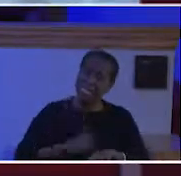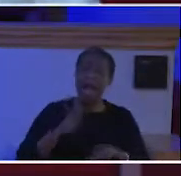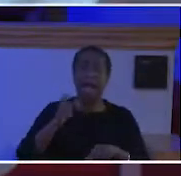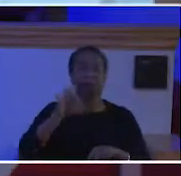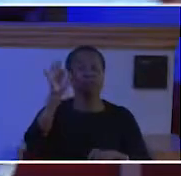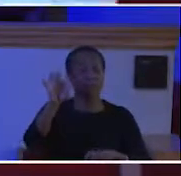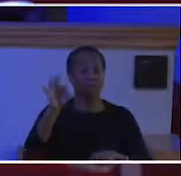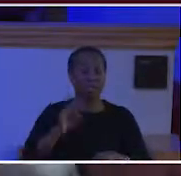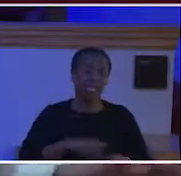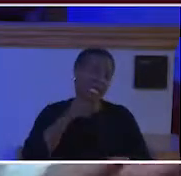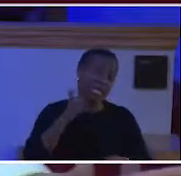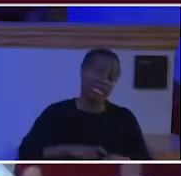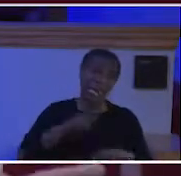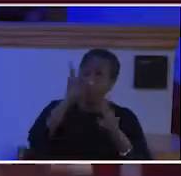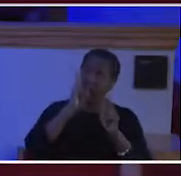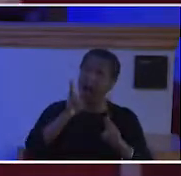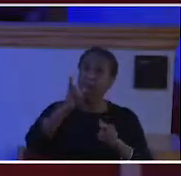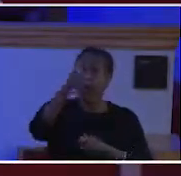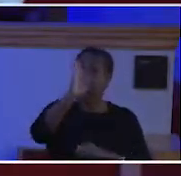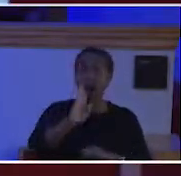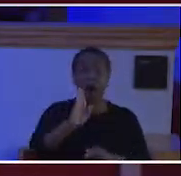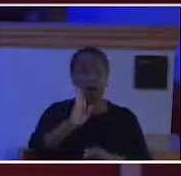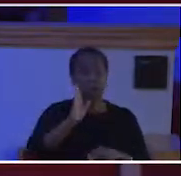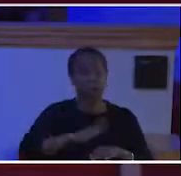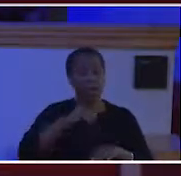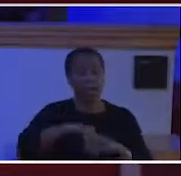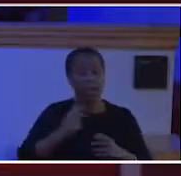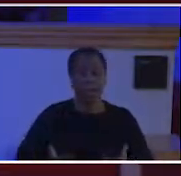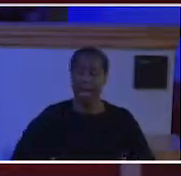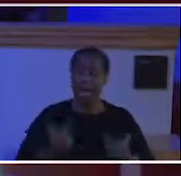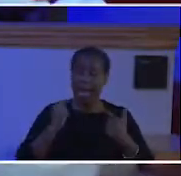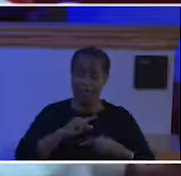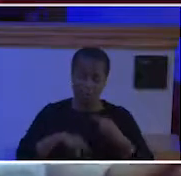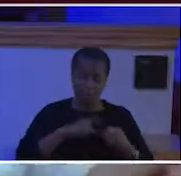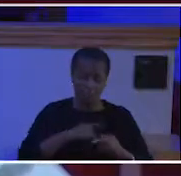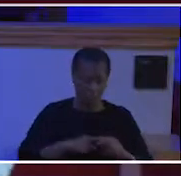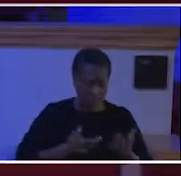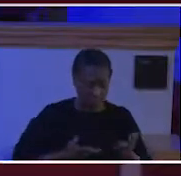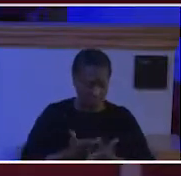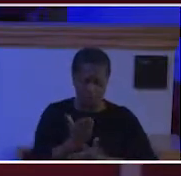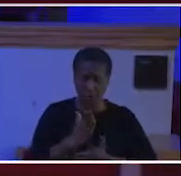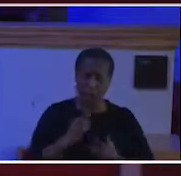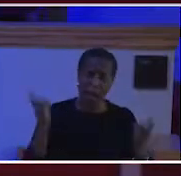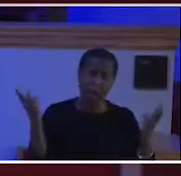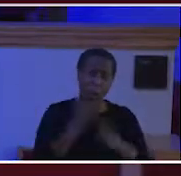It's time to honor God's calling in my life. When I'm going through my worst day,